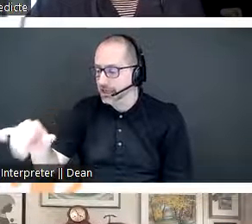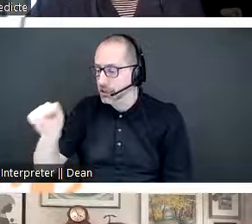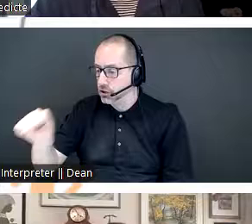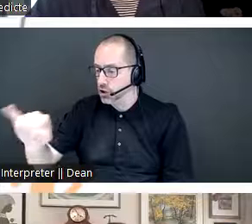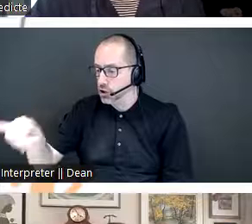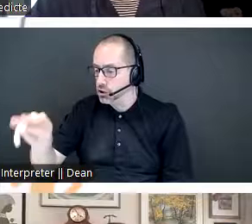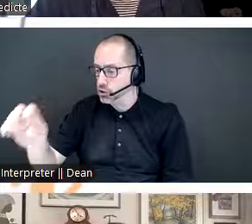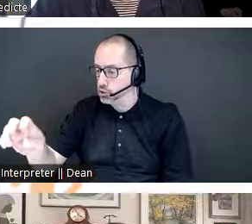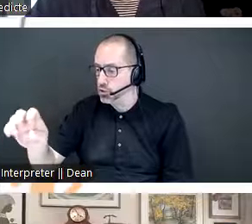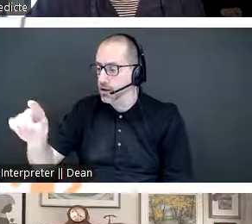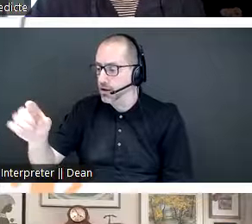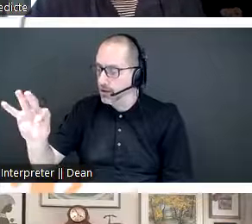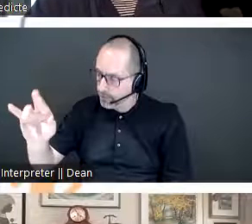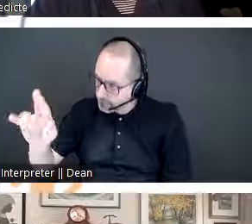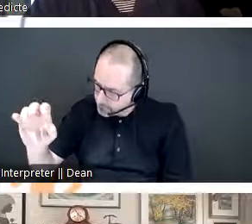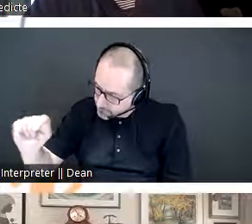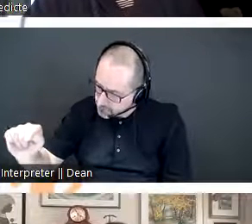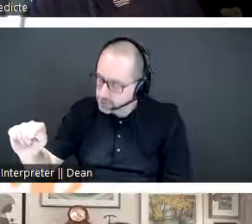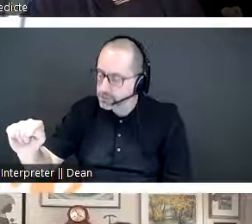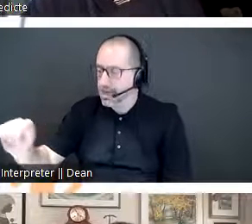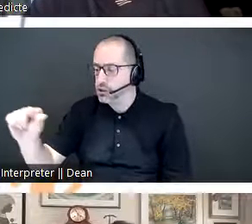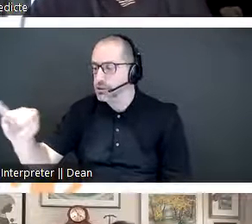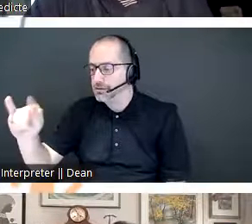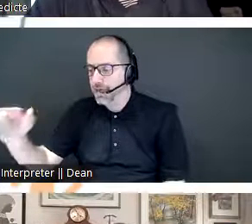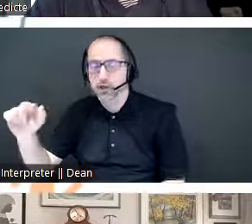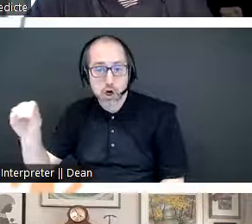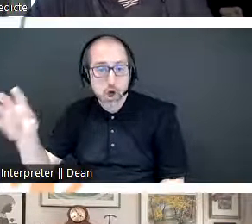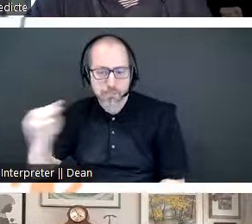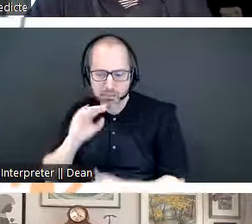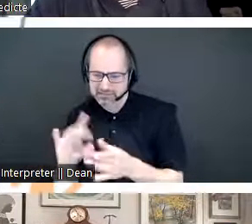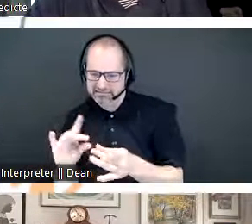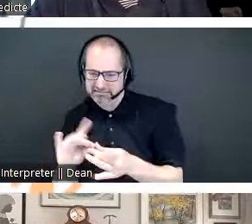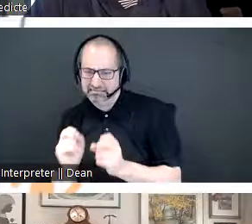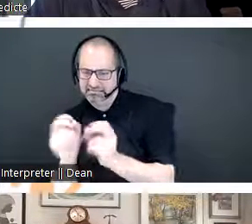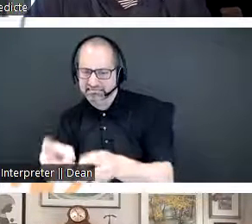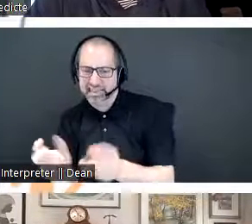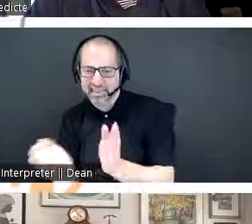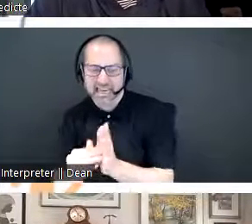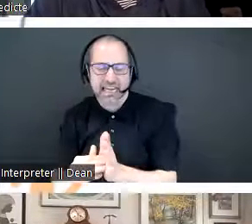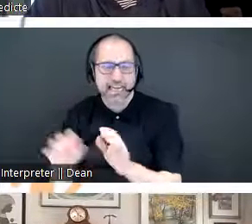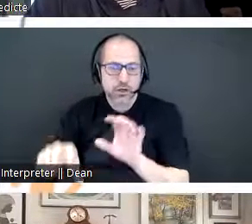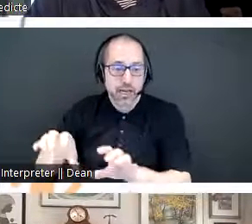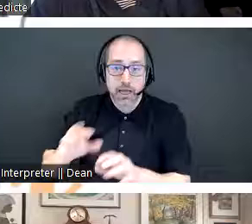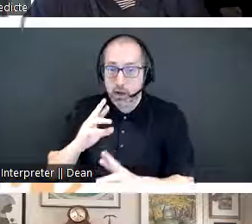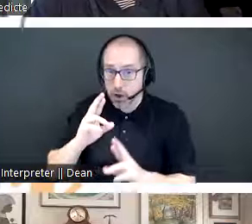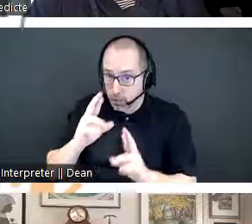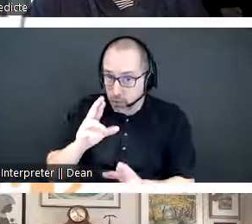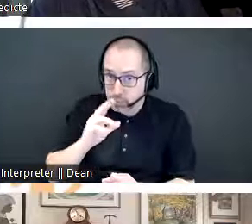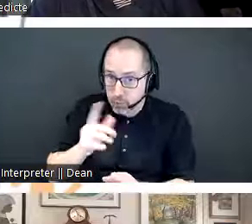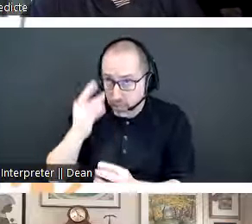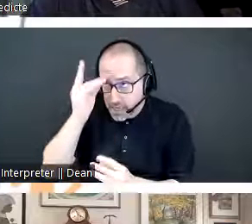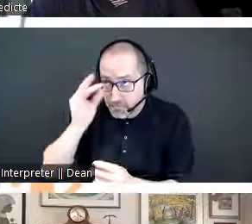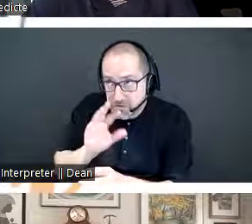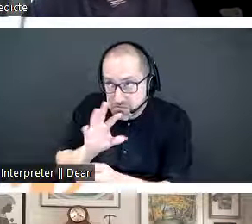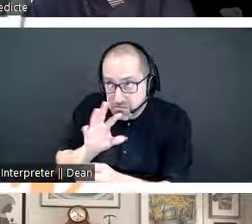igday.june1st@gmail.com. The message is in the chat box and I will repost it here. We hope that you will consider taking part this year,